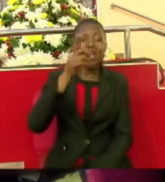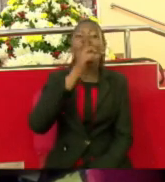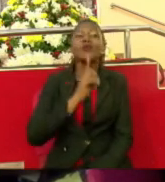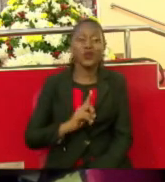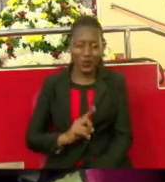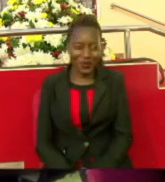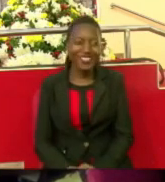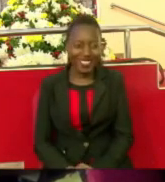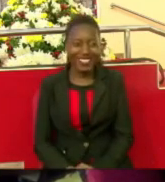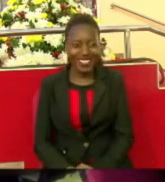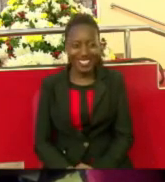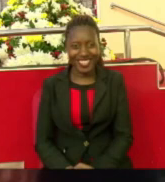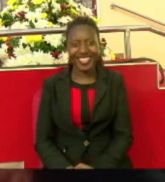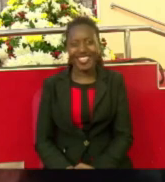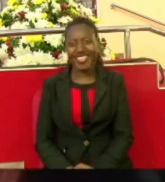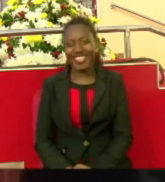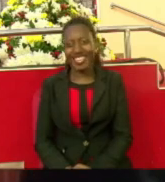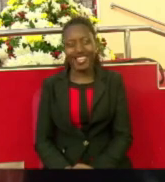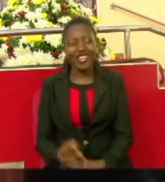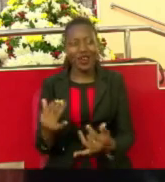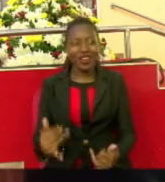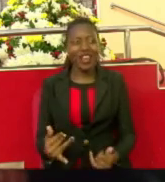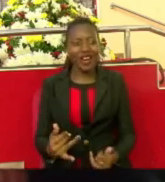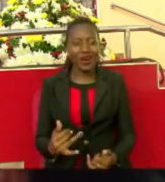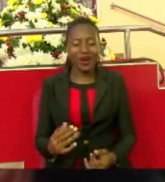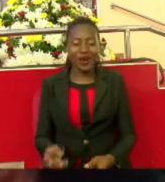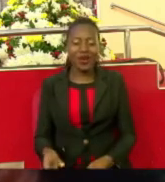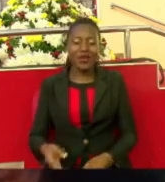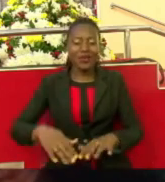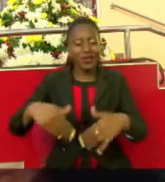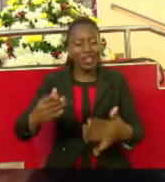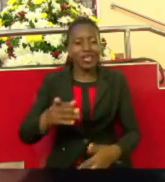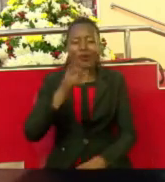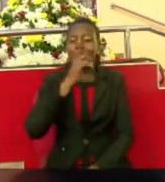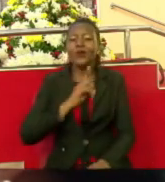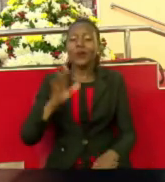And therefore, you ask us to take a piece of ugali, touch the water or the soup.